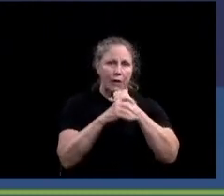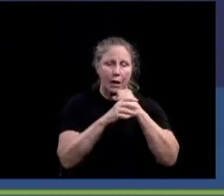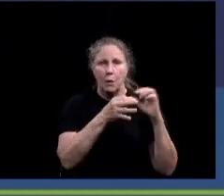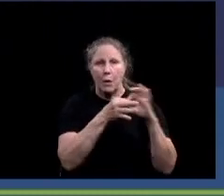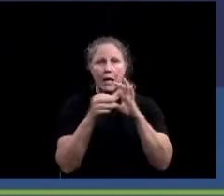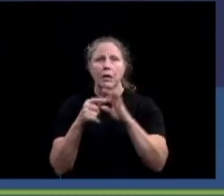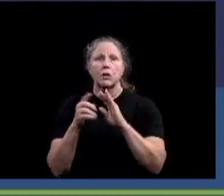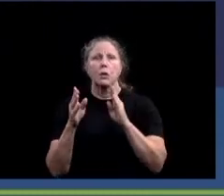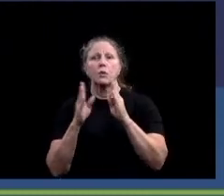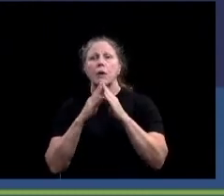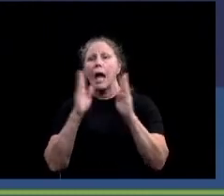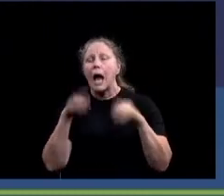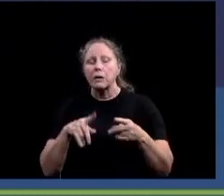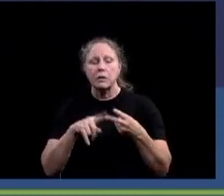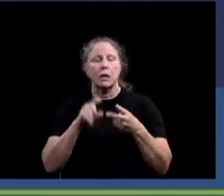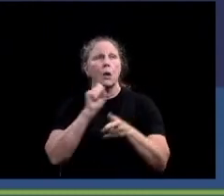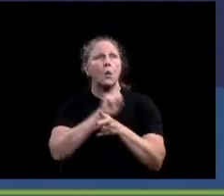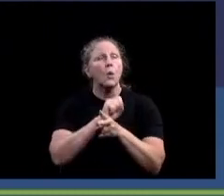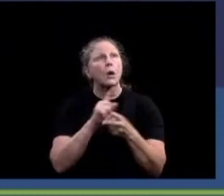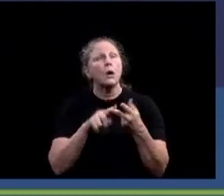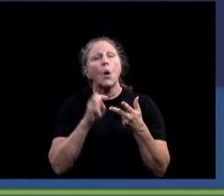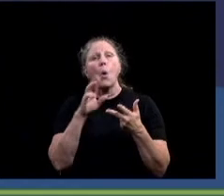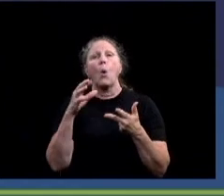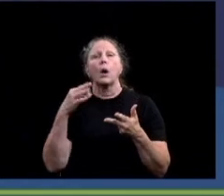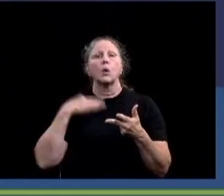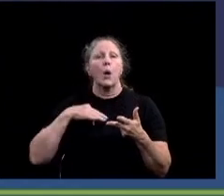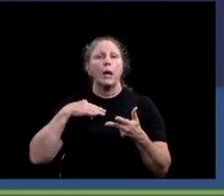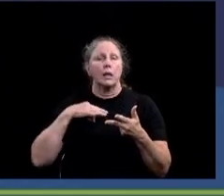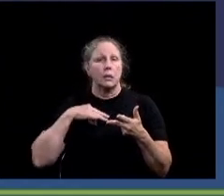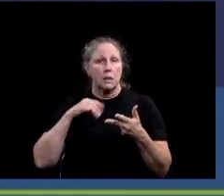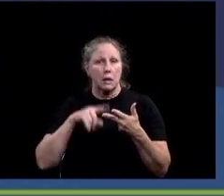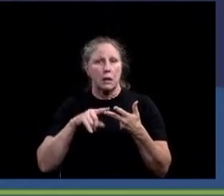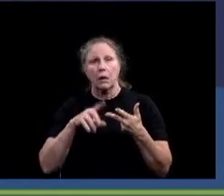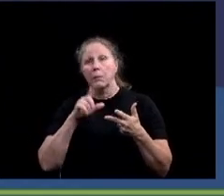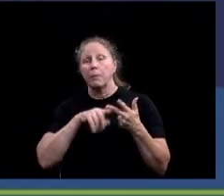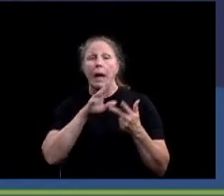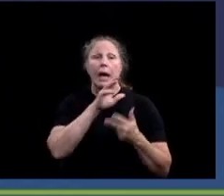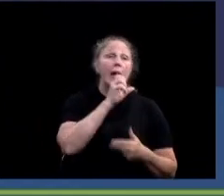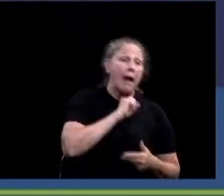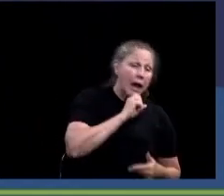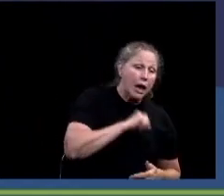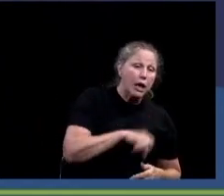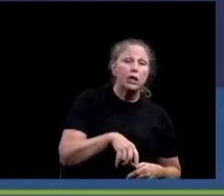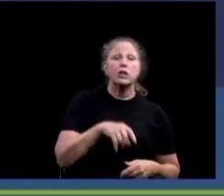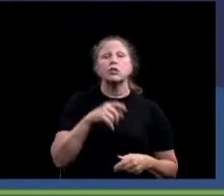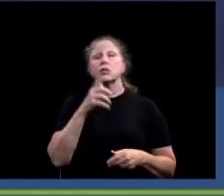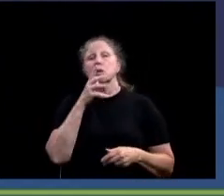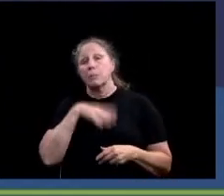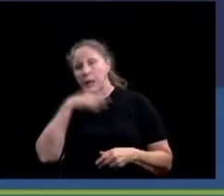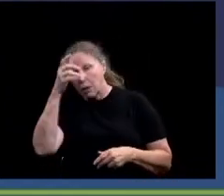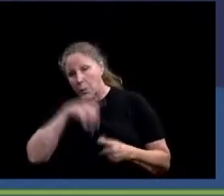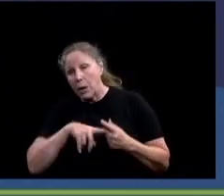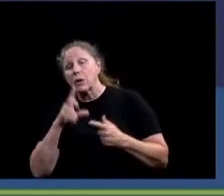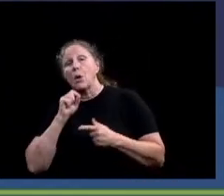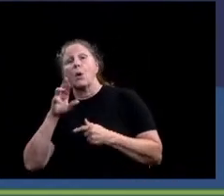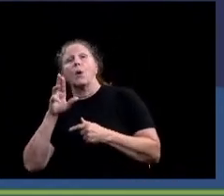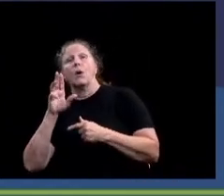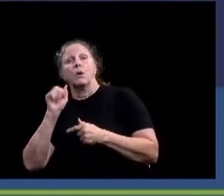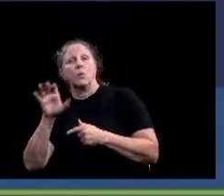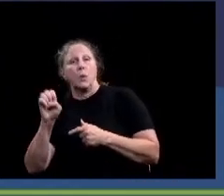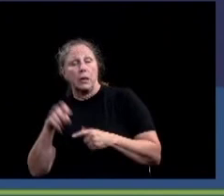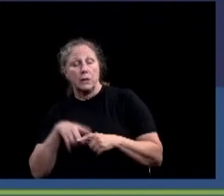by location, age, gender, or race. I know that Councilmember Meek had suggested we use